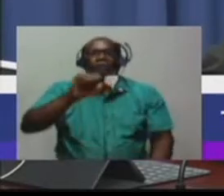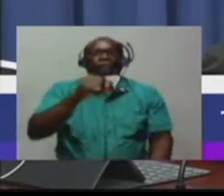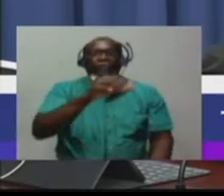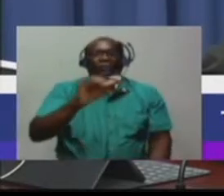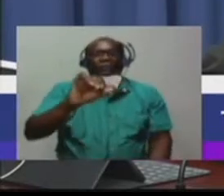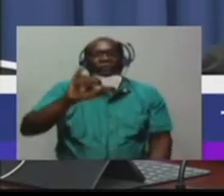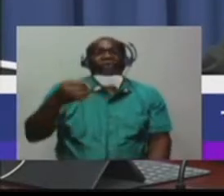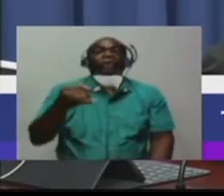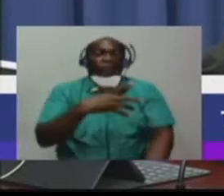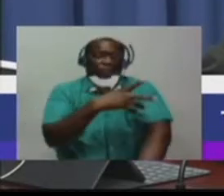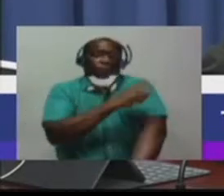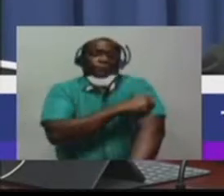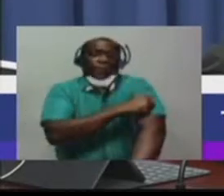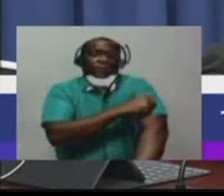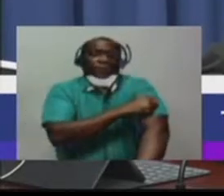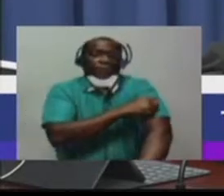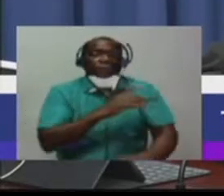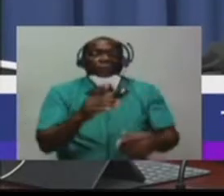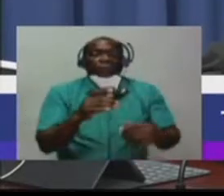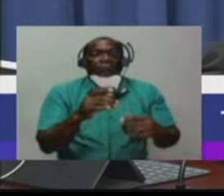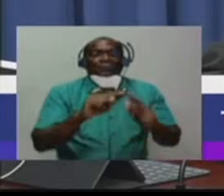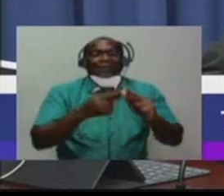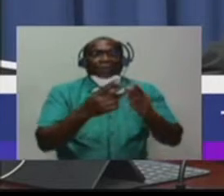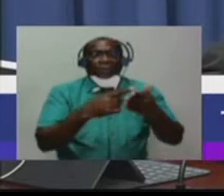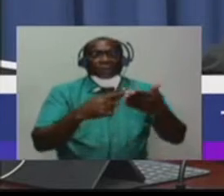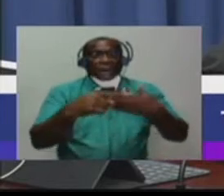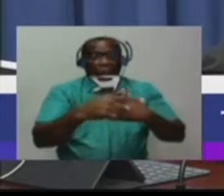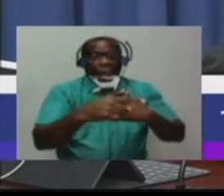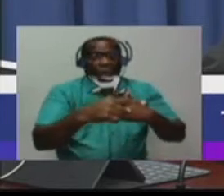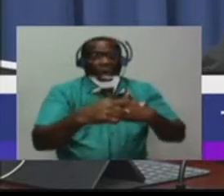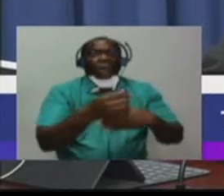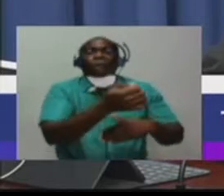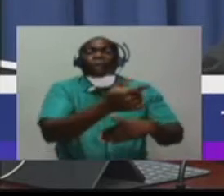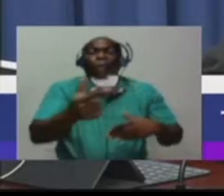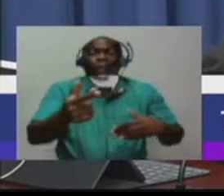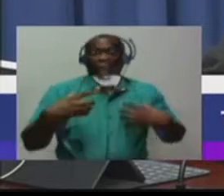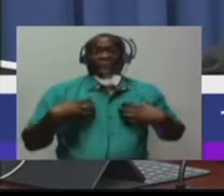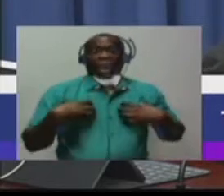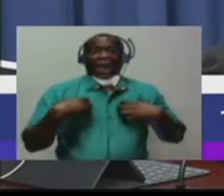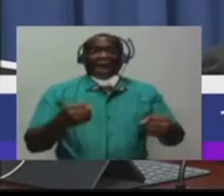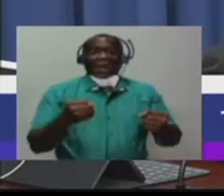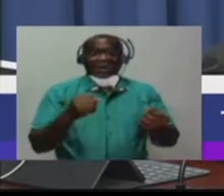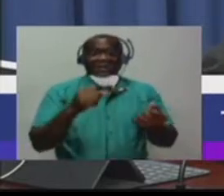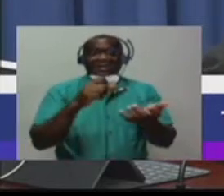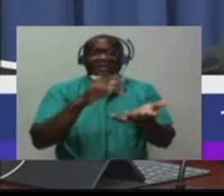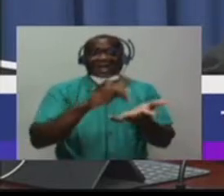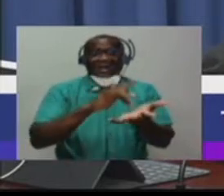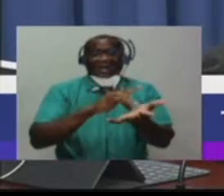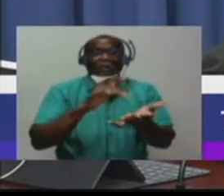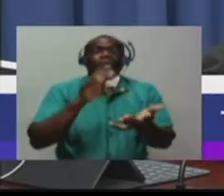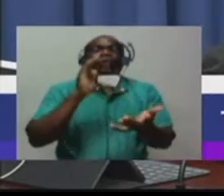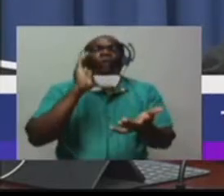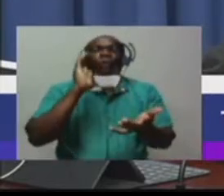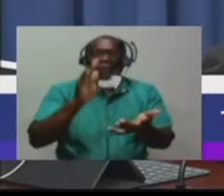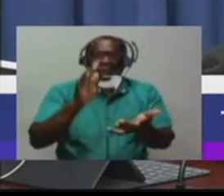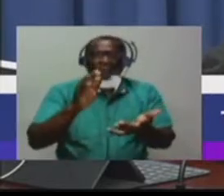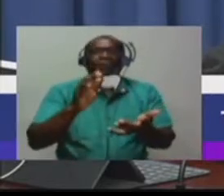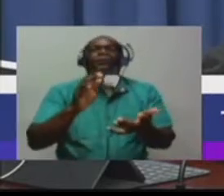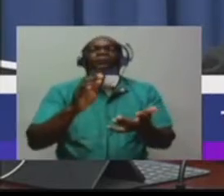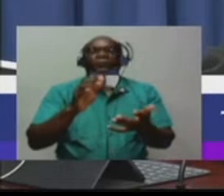at all health centers, all 109 health centers throughout the length and breadth of Trinidad and